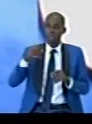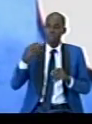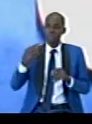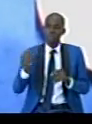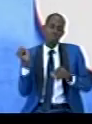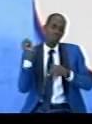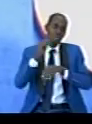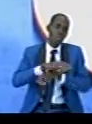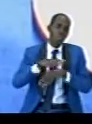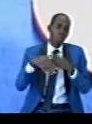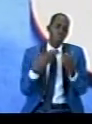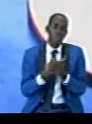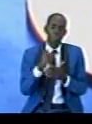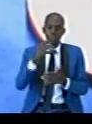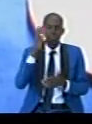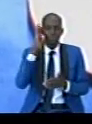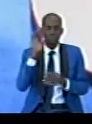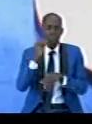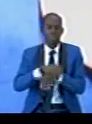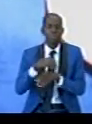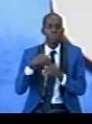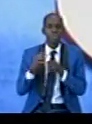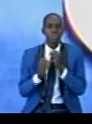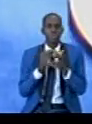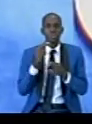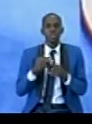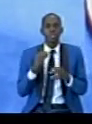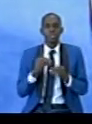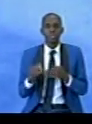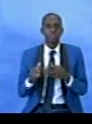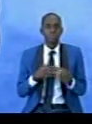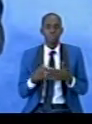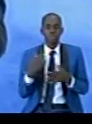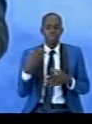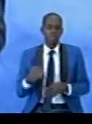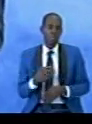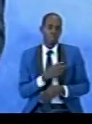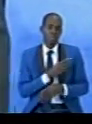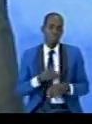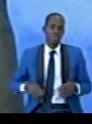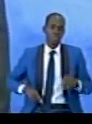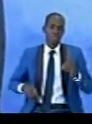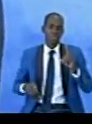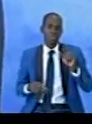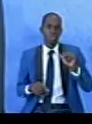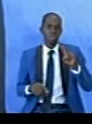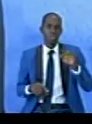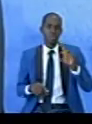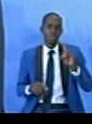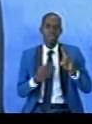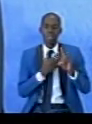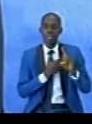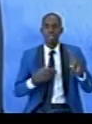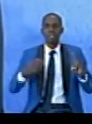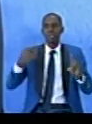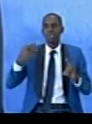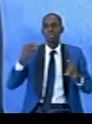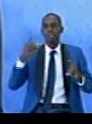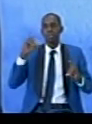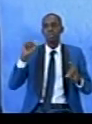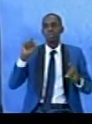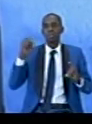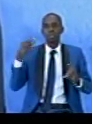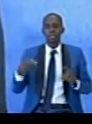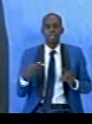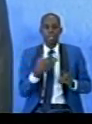will overcome. And the case of David, look at David and Goliath said, you come to me, am I a dog? You come to me